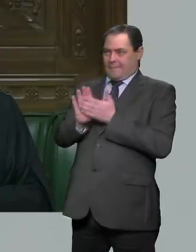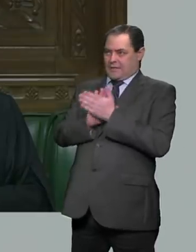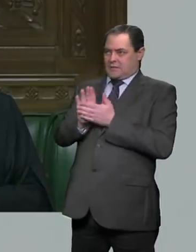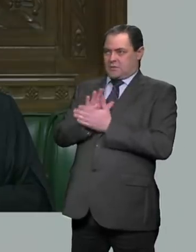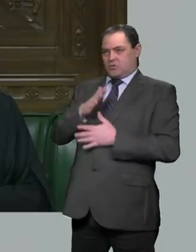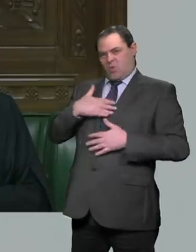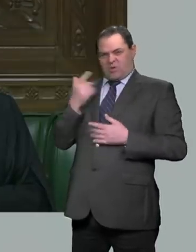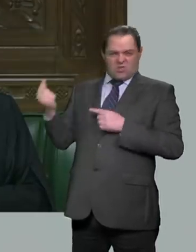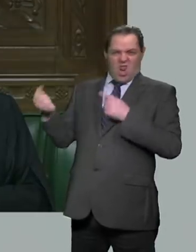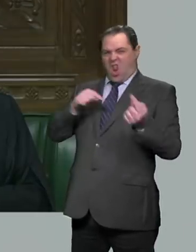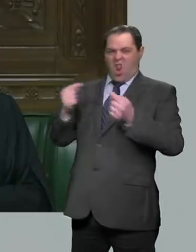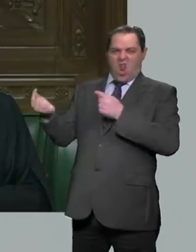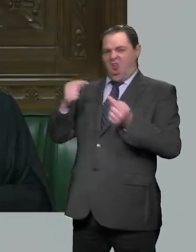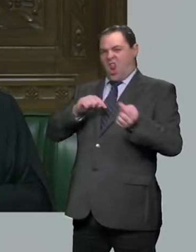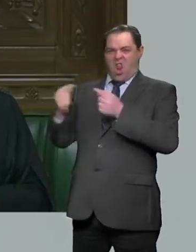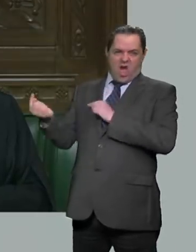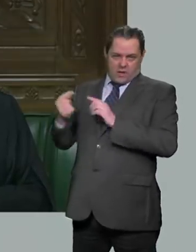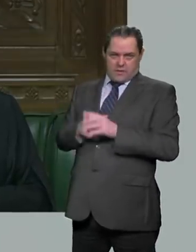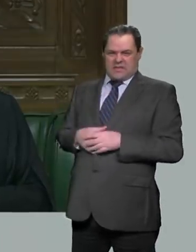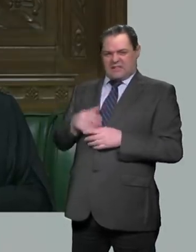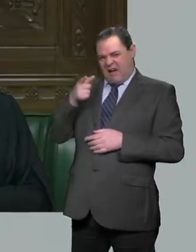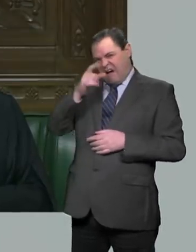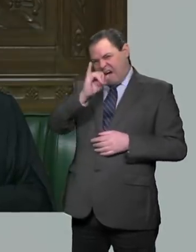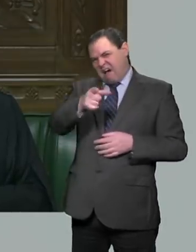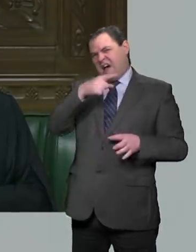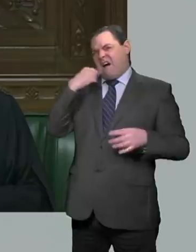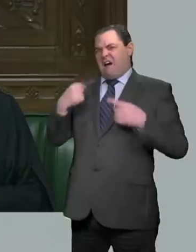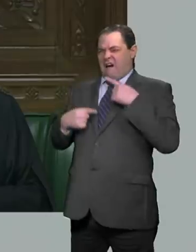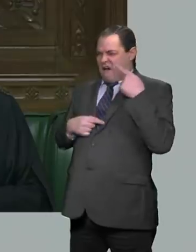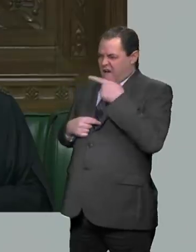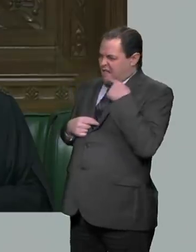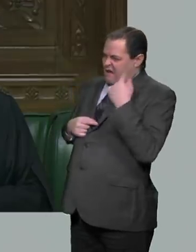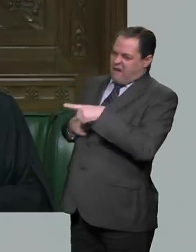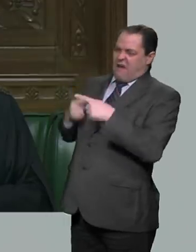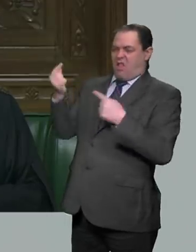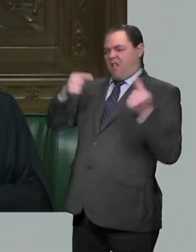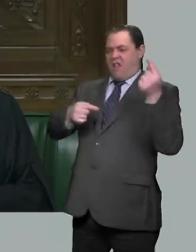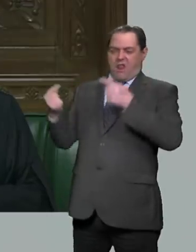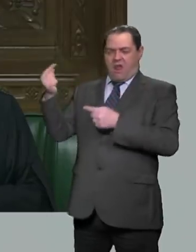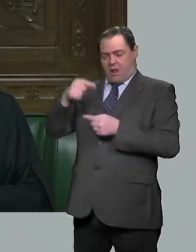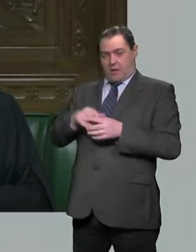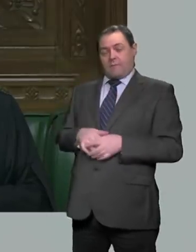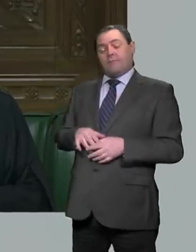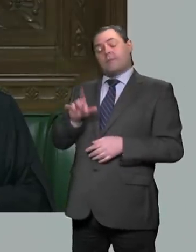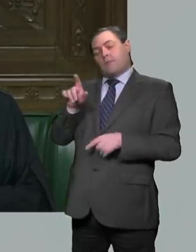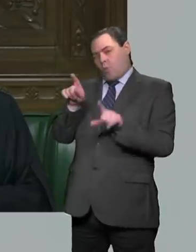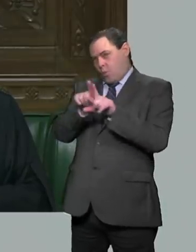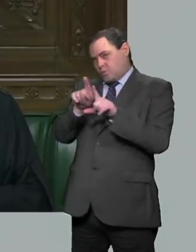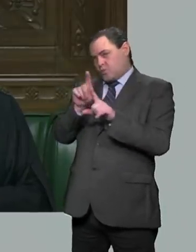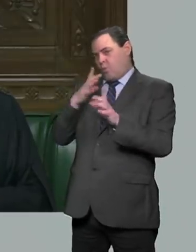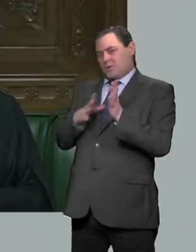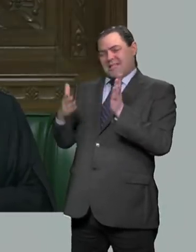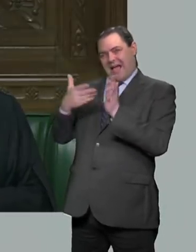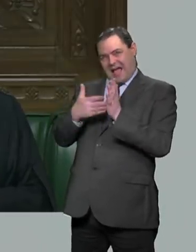it descending into fruitless cycles of accusation and counter-accusation. May I also say